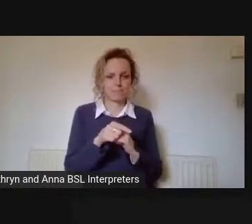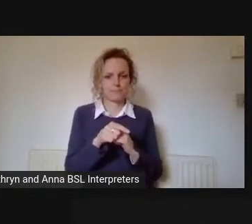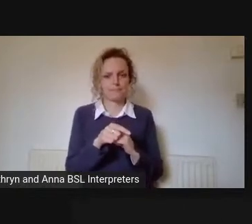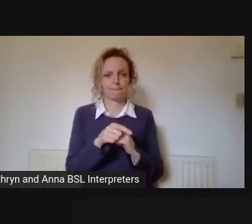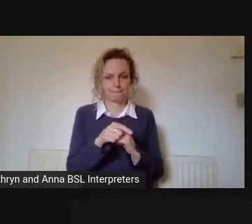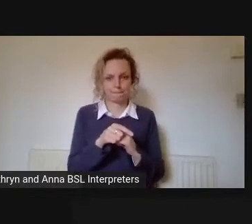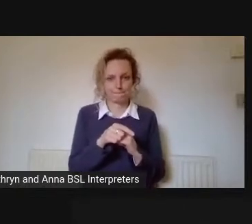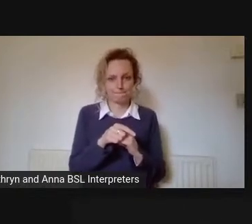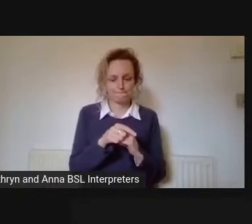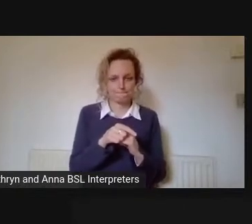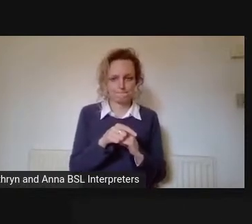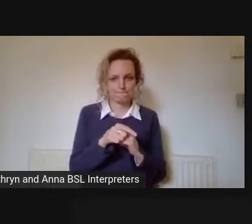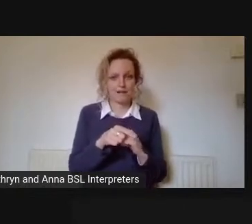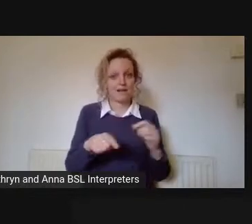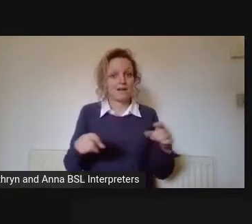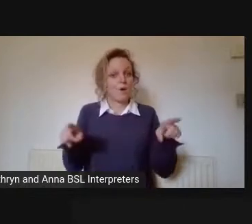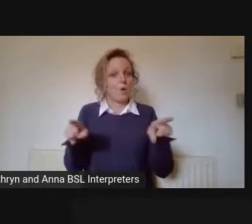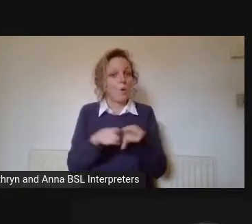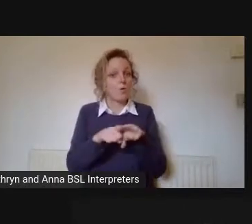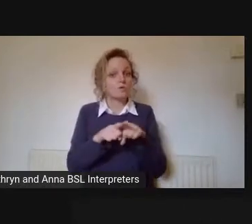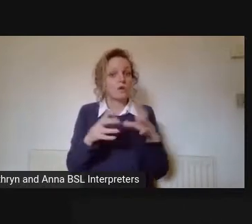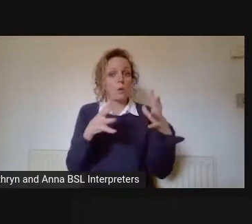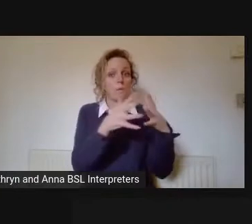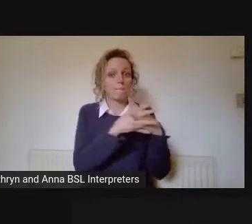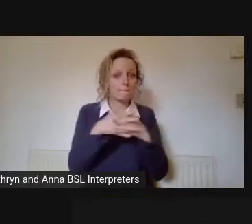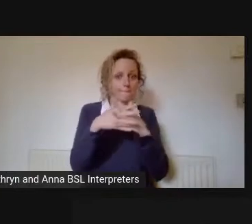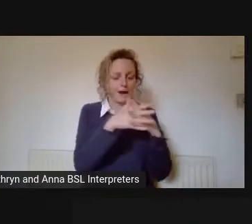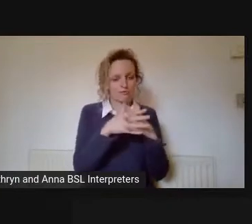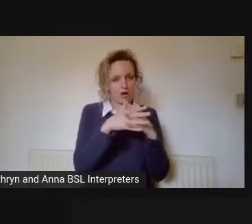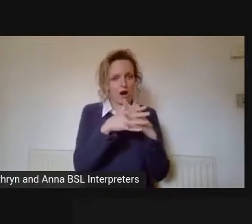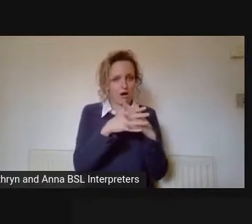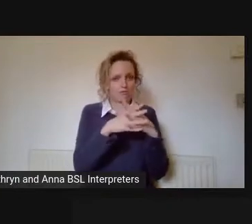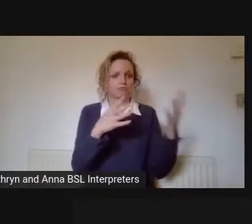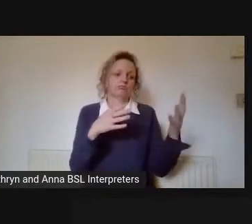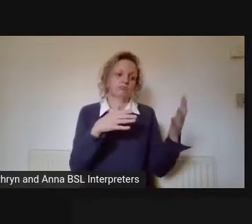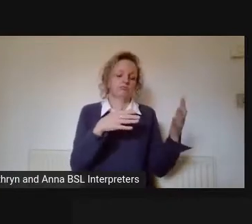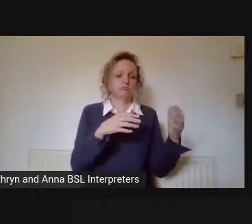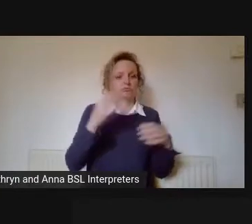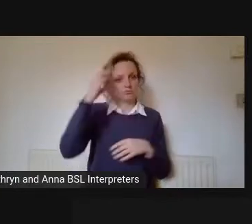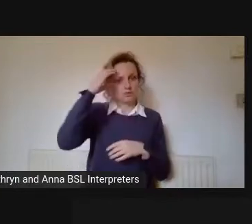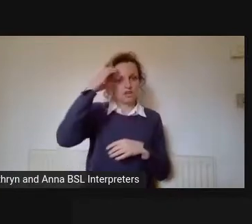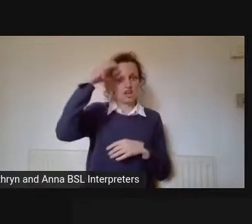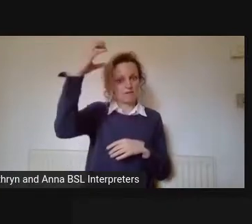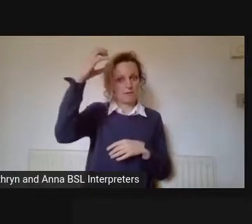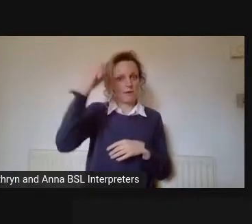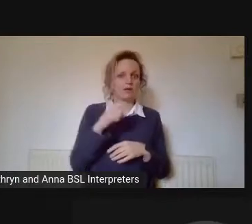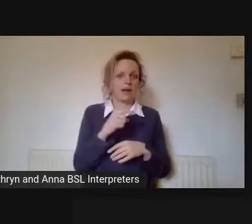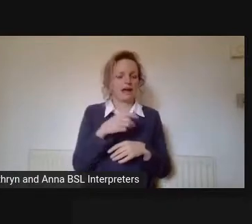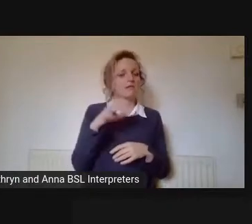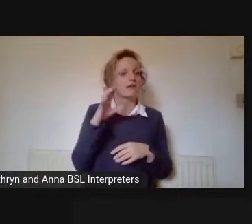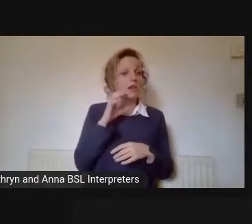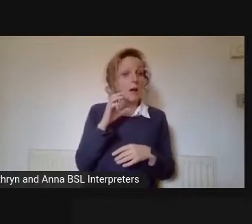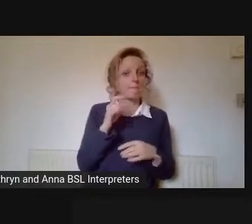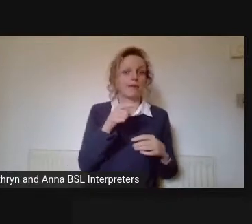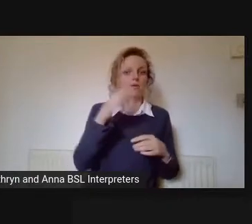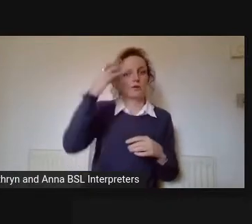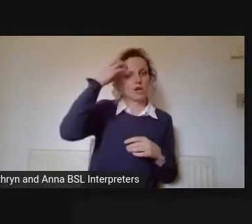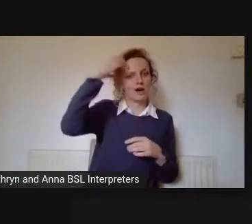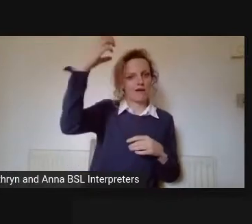And then also the US and the Colombian government deriving their own statistics also through